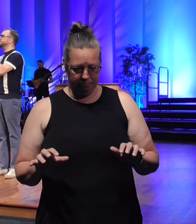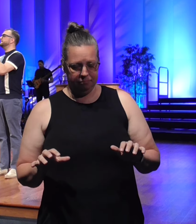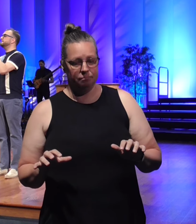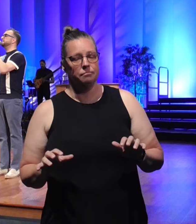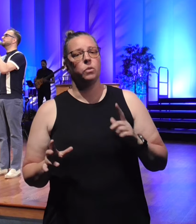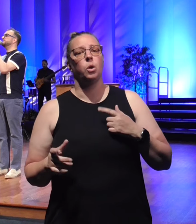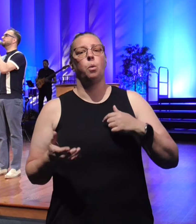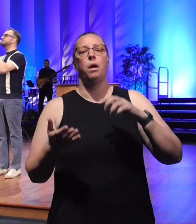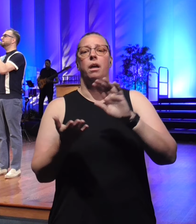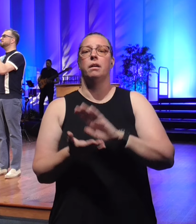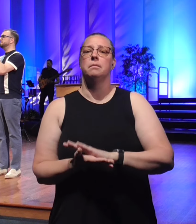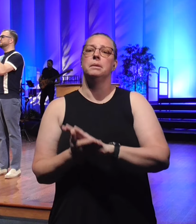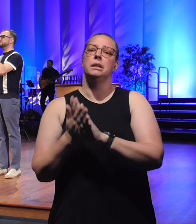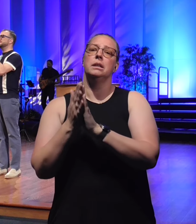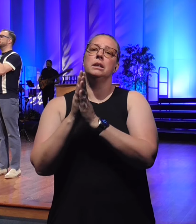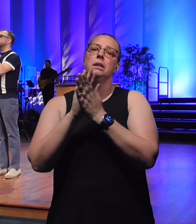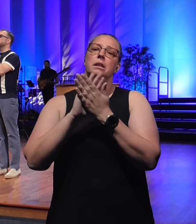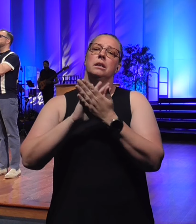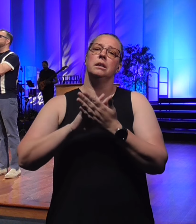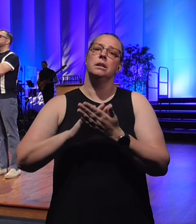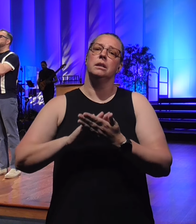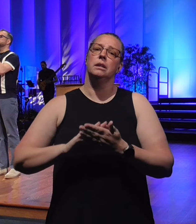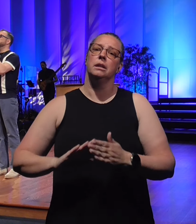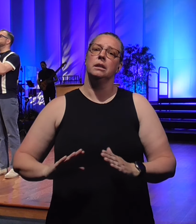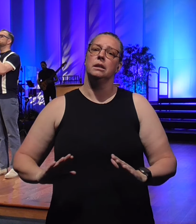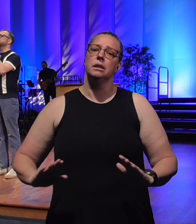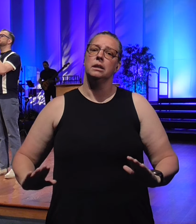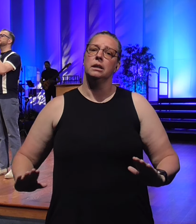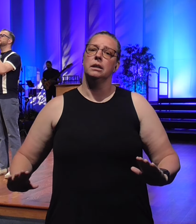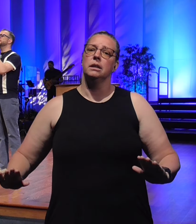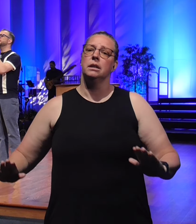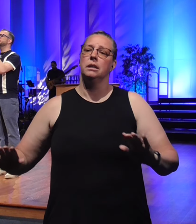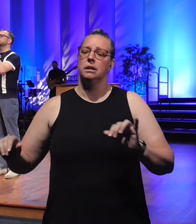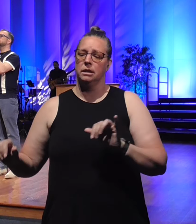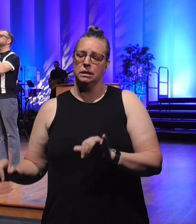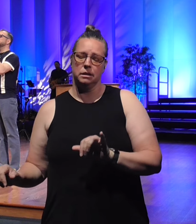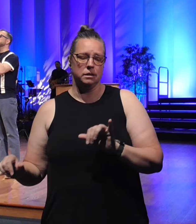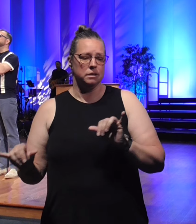When peace like a